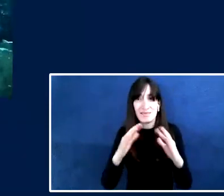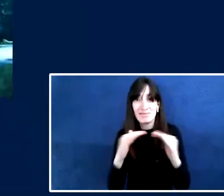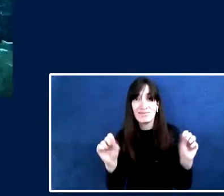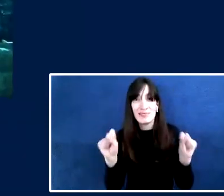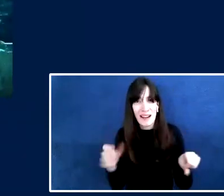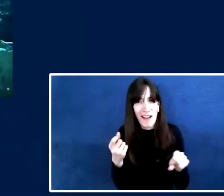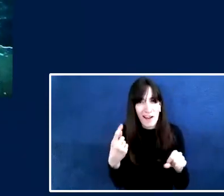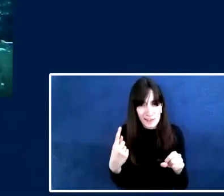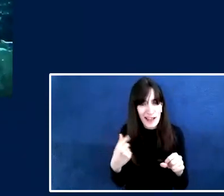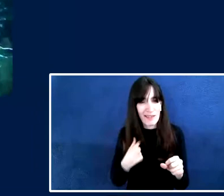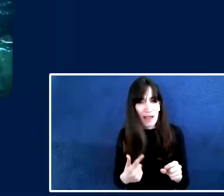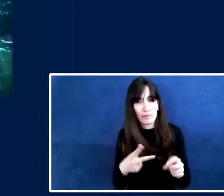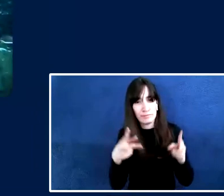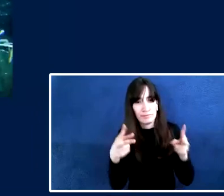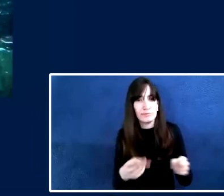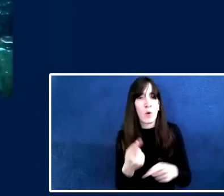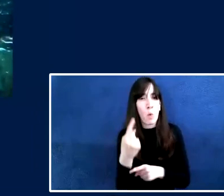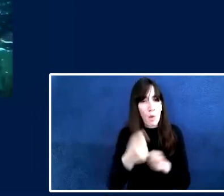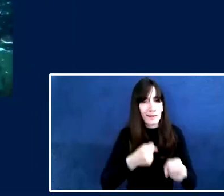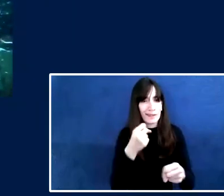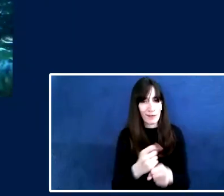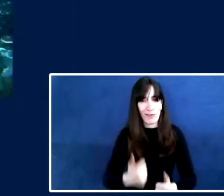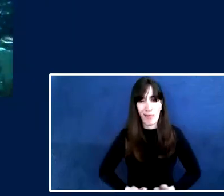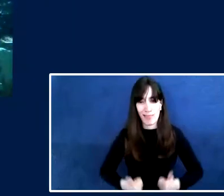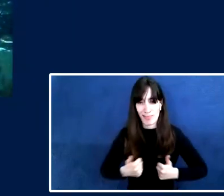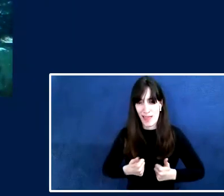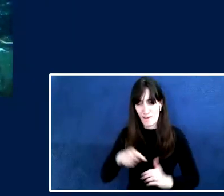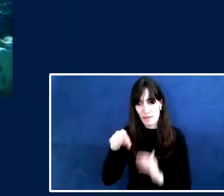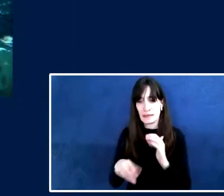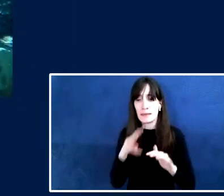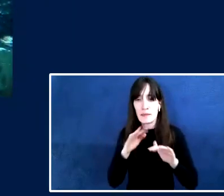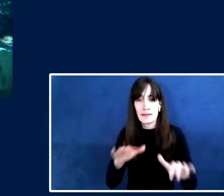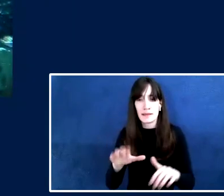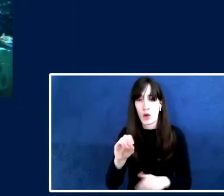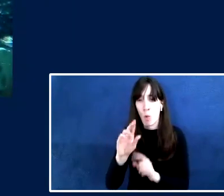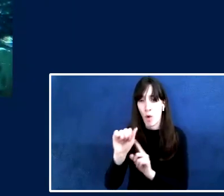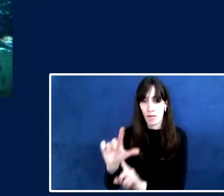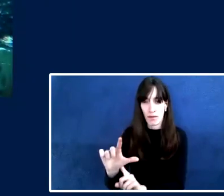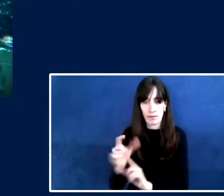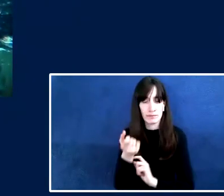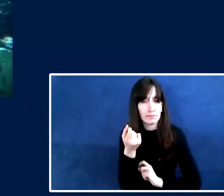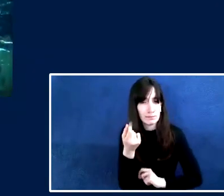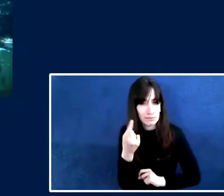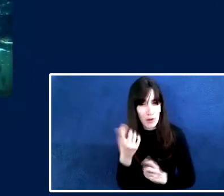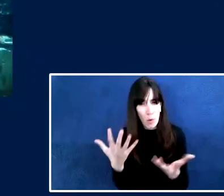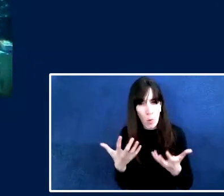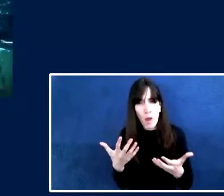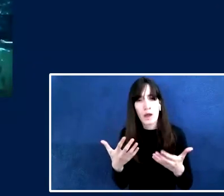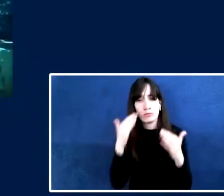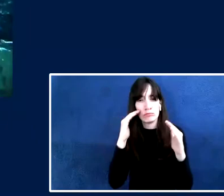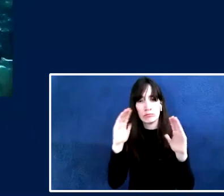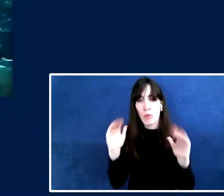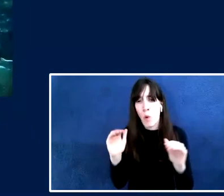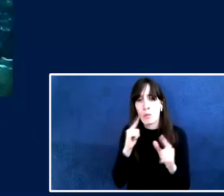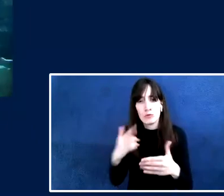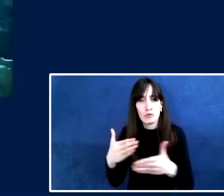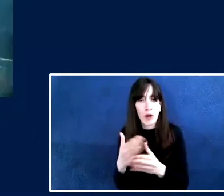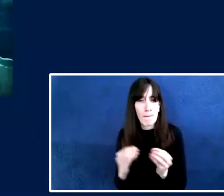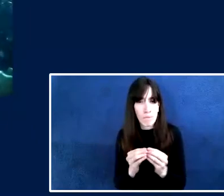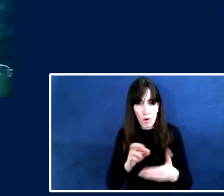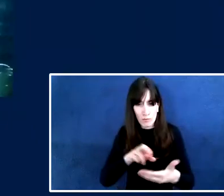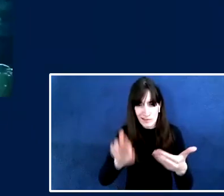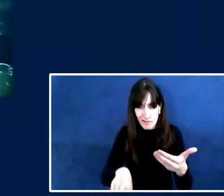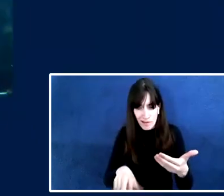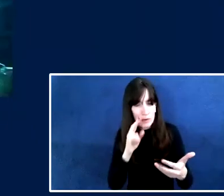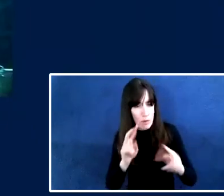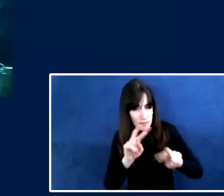coral garden. So we're hoping to share with you more results from that as we learn more. But